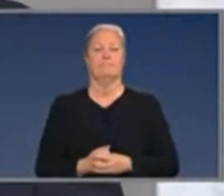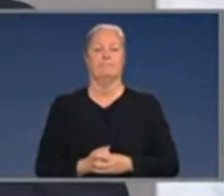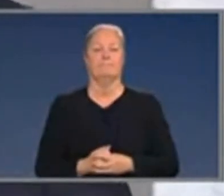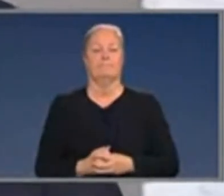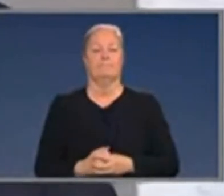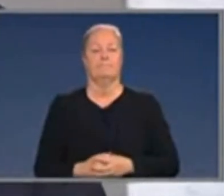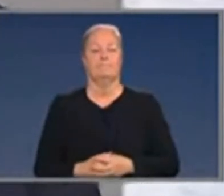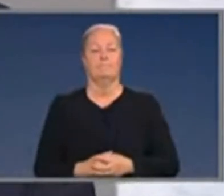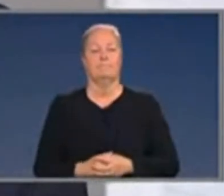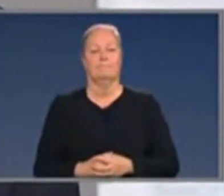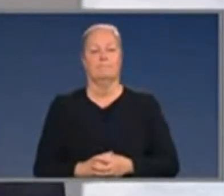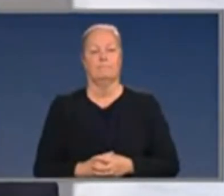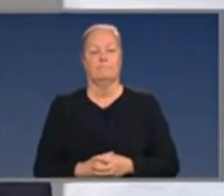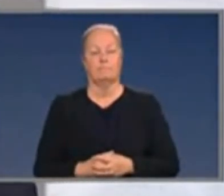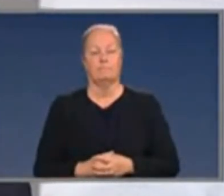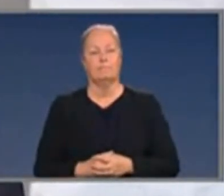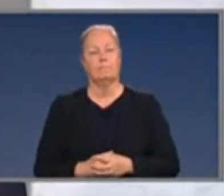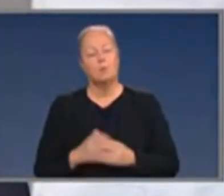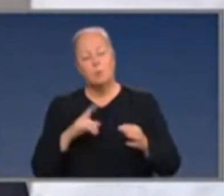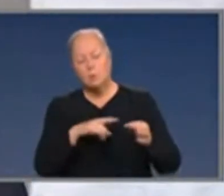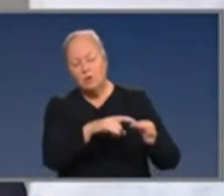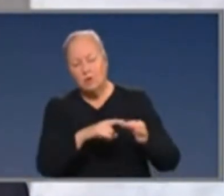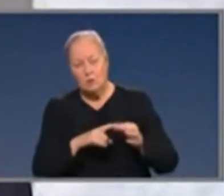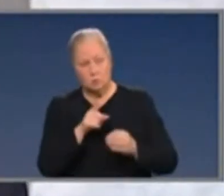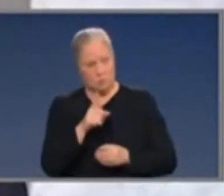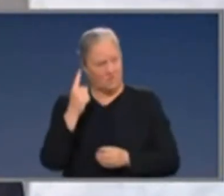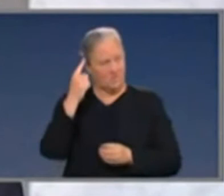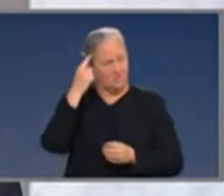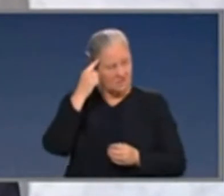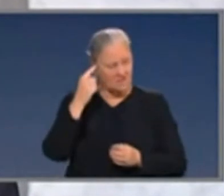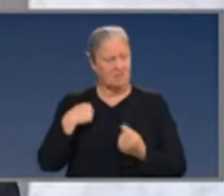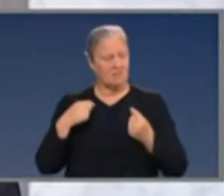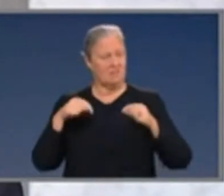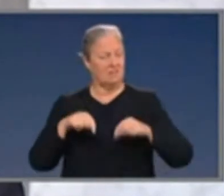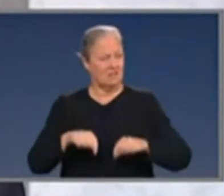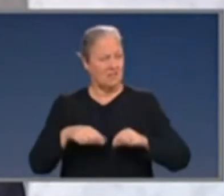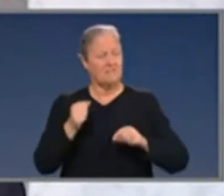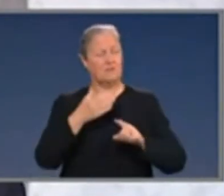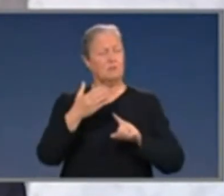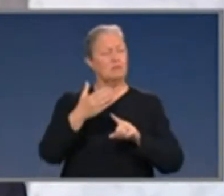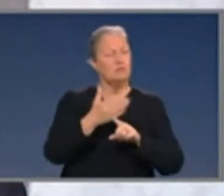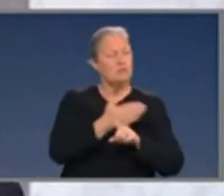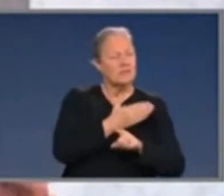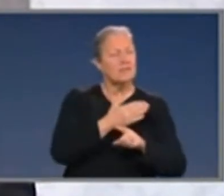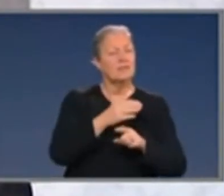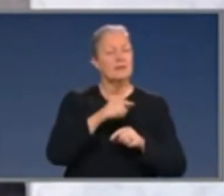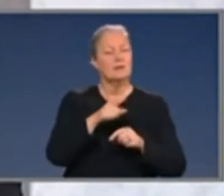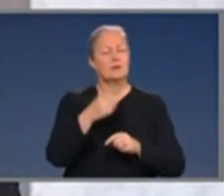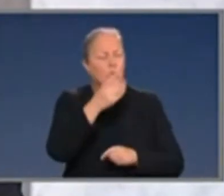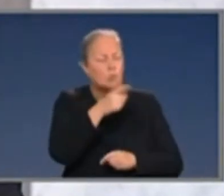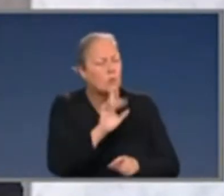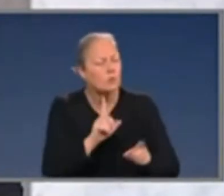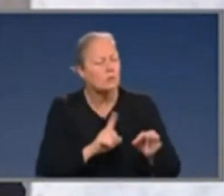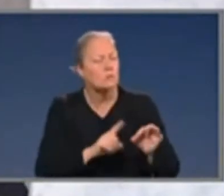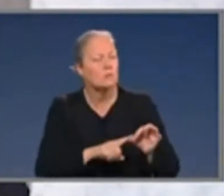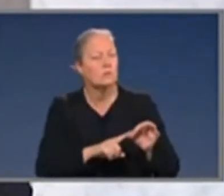Yeah. Prime Minister, are we in danger of being caught in a pre-election vortex with the Trump administration? Sorry, I couldn't quite